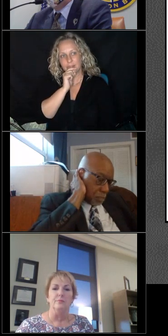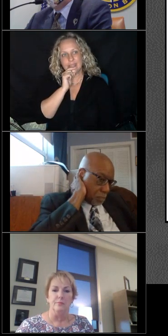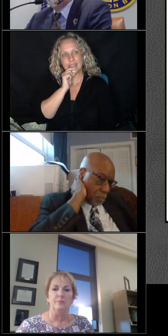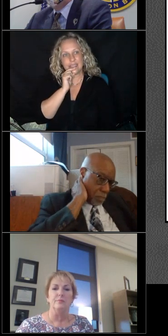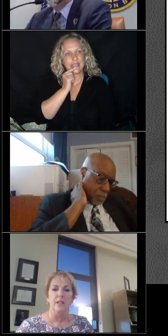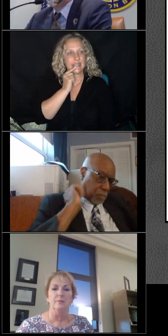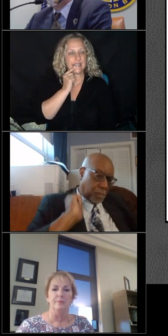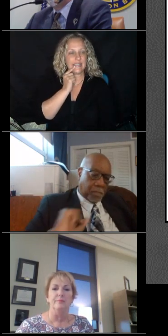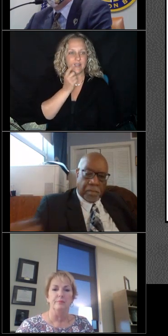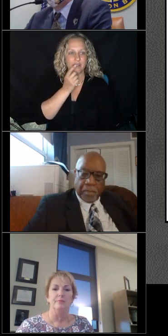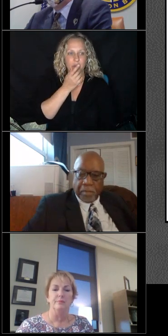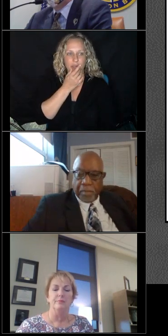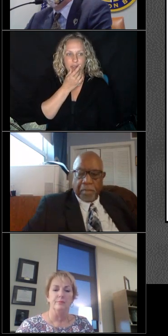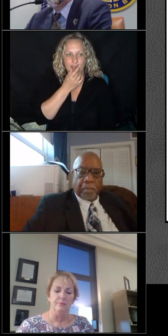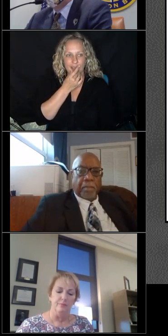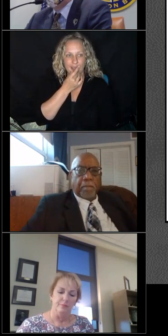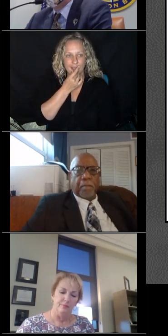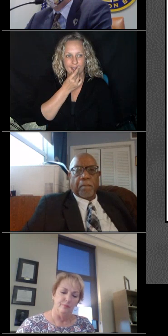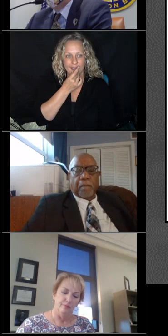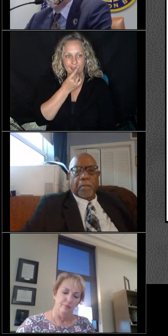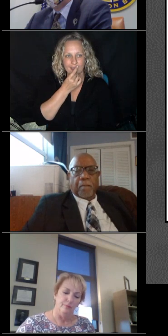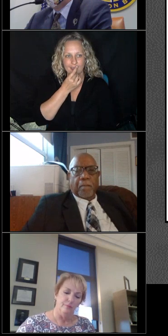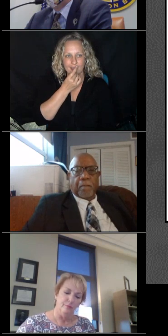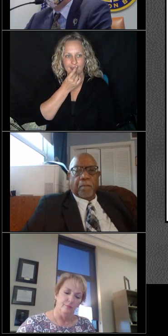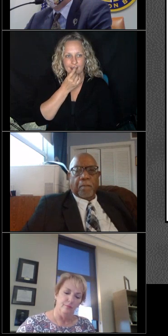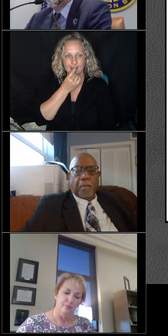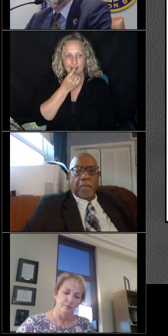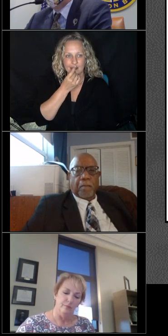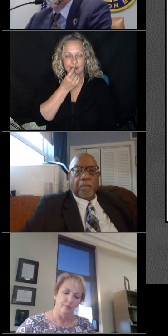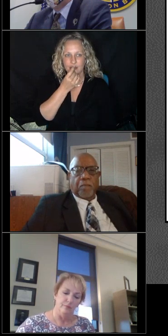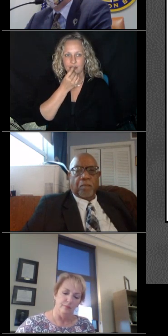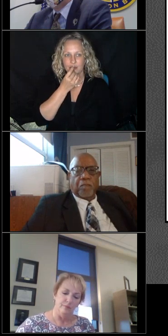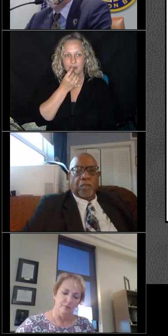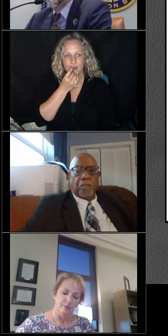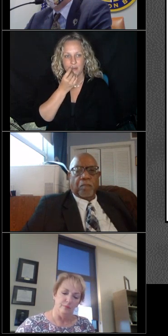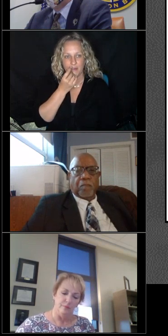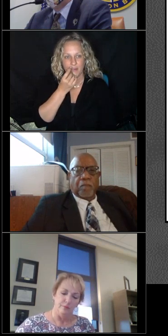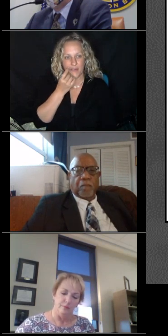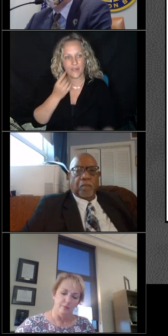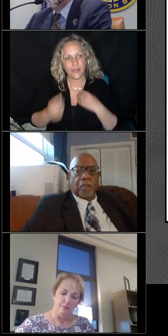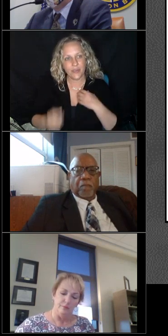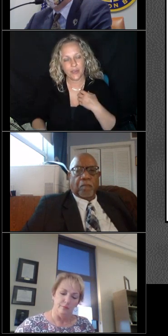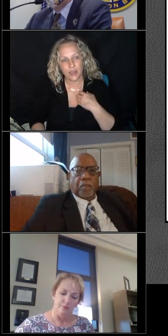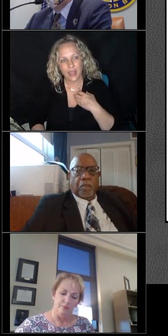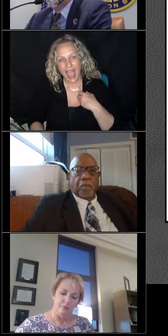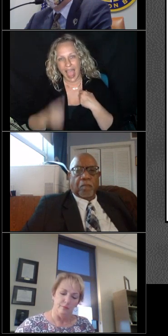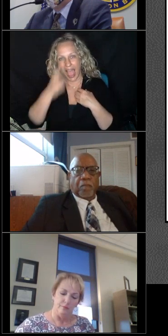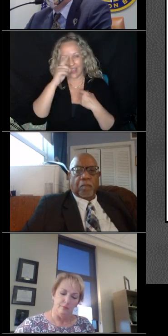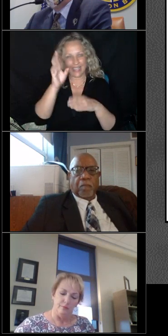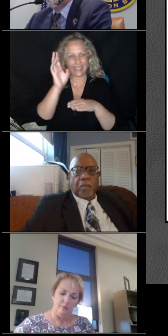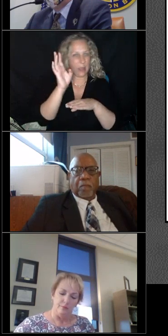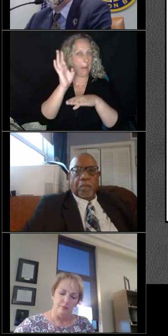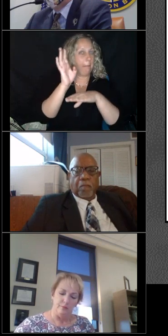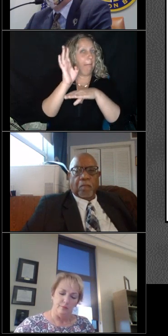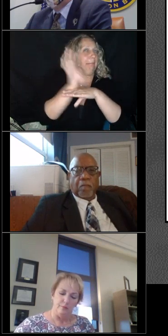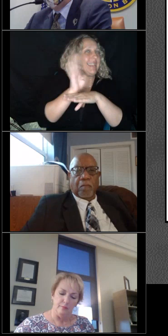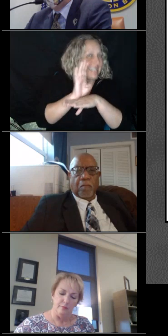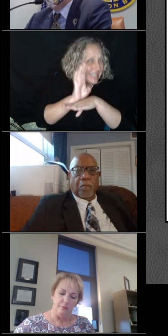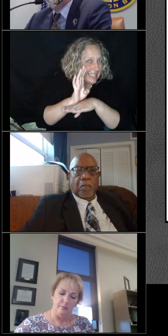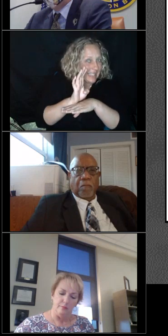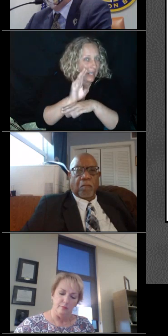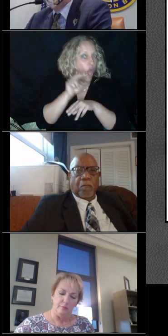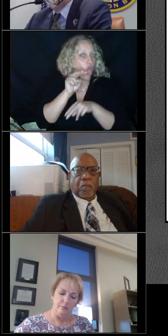Mayor. Yes, Commissioner Katz. I think the word I think is busy. Like that's what I thought when I looked at some of these with